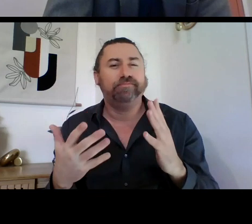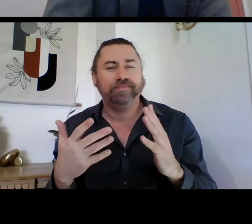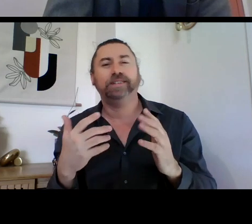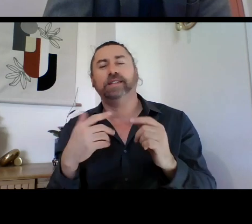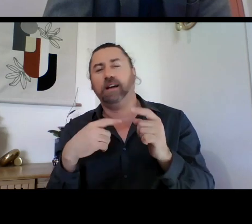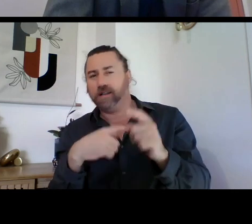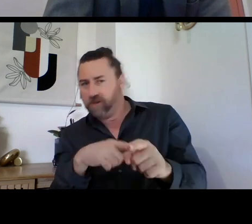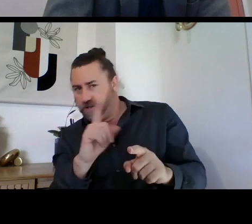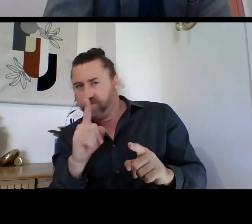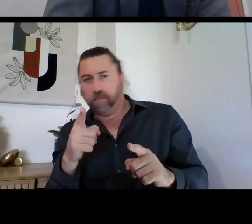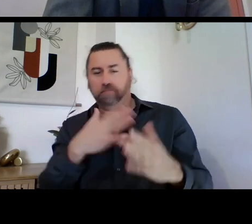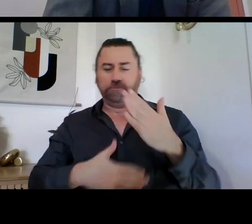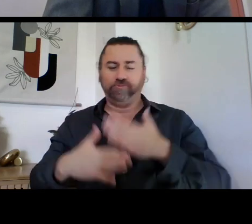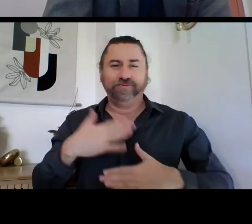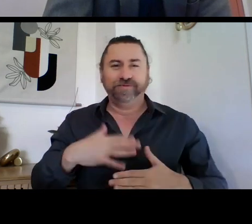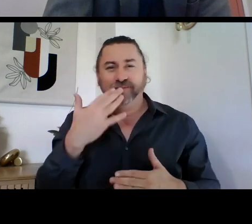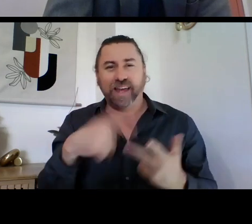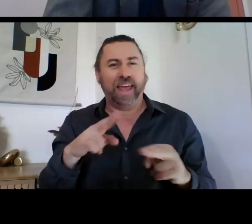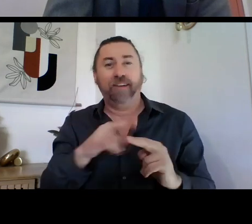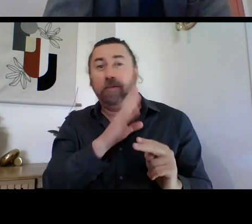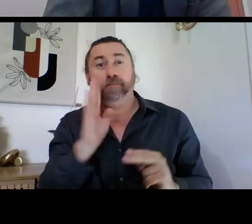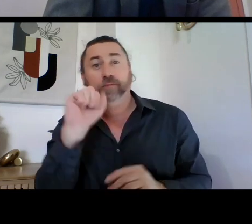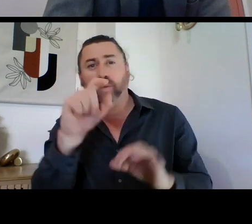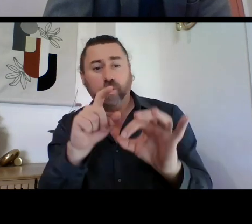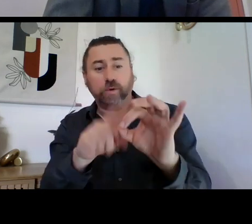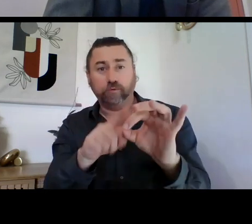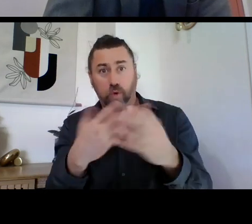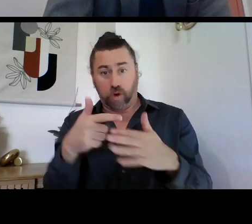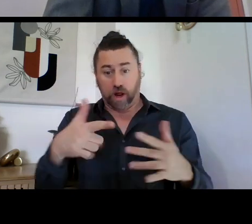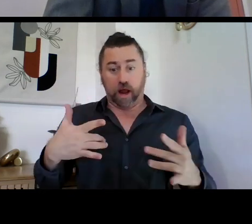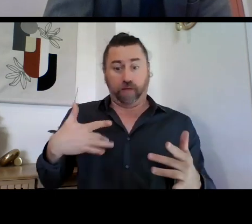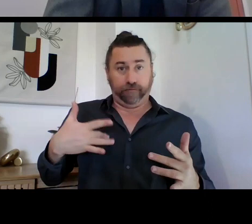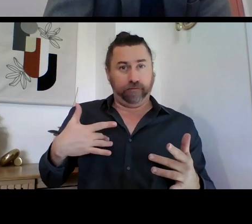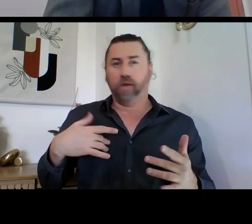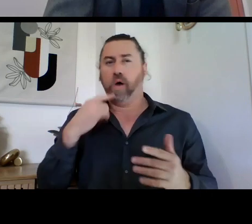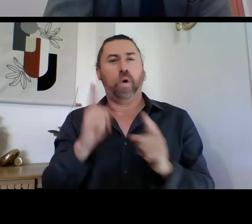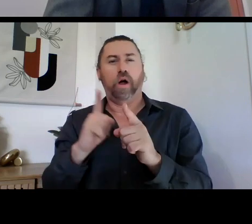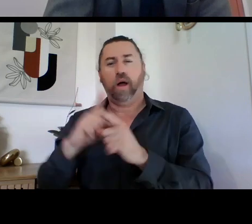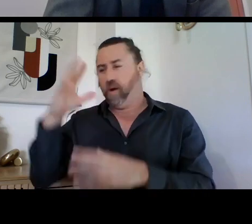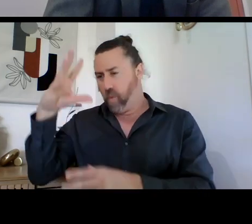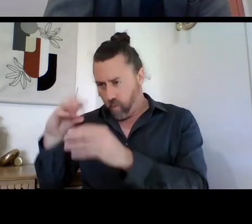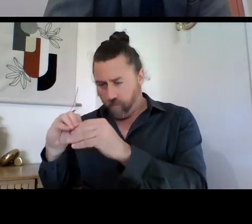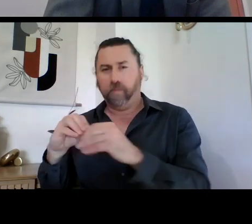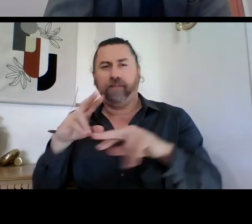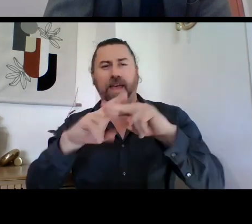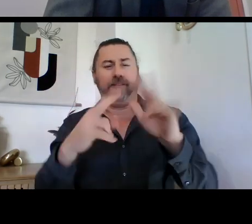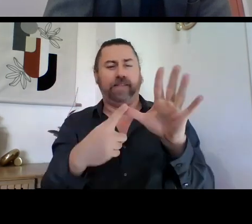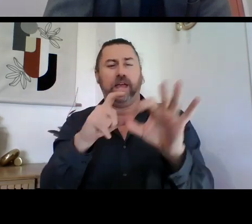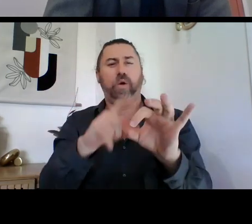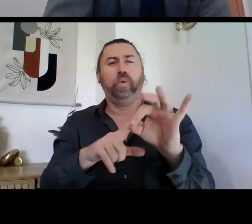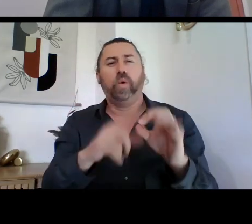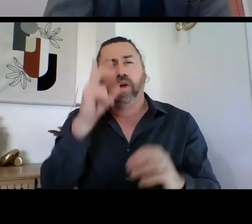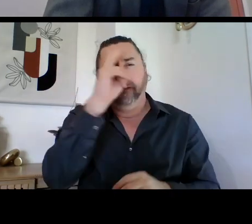get to your question. But even if we don't get to your questions, we'll roll them up and to create a frequently asked questions